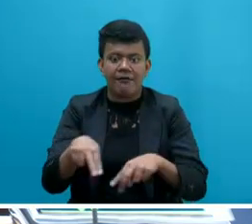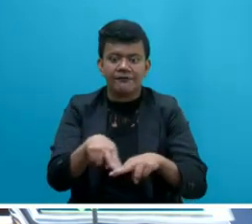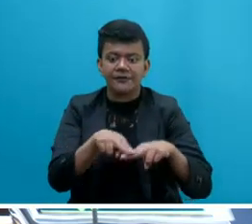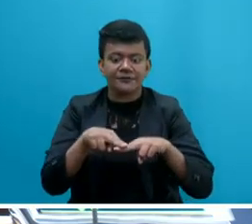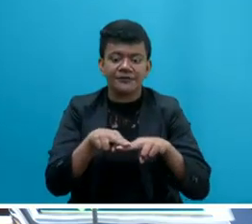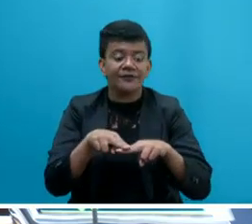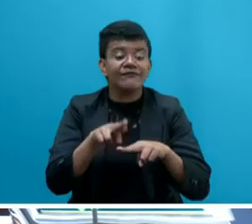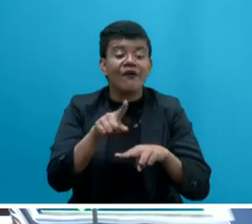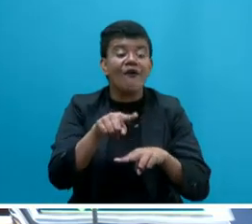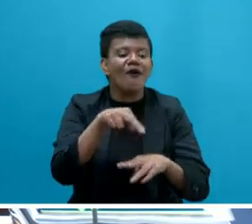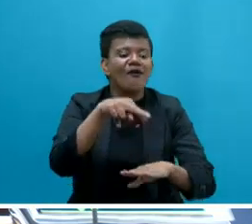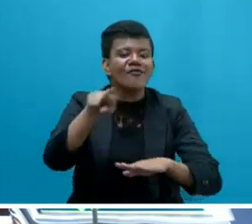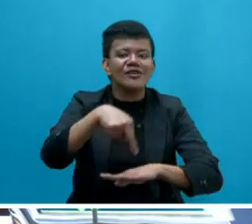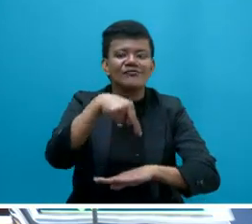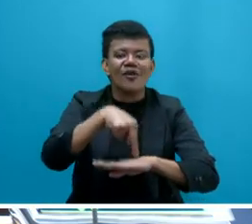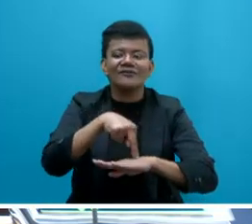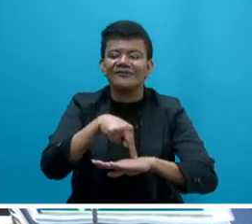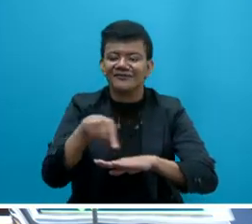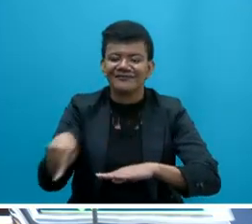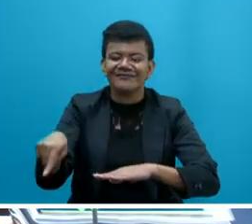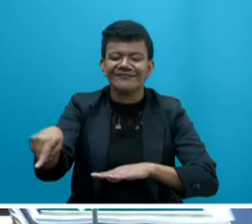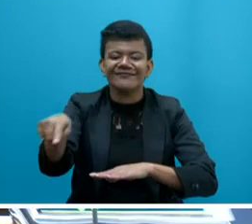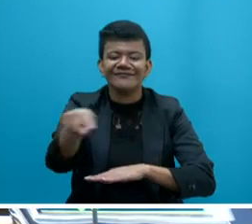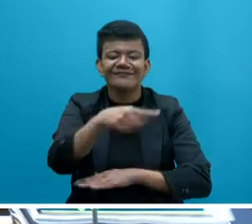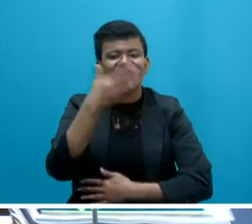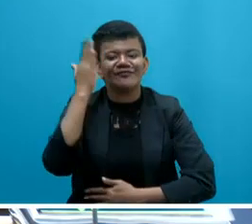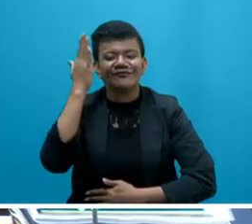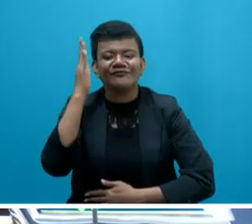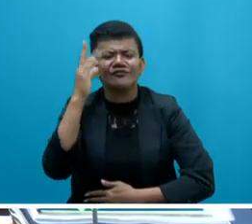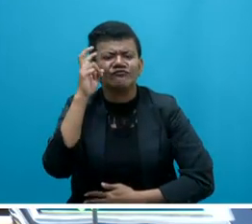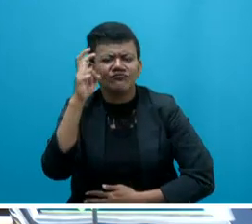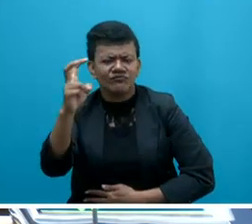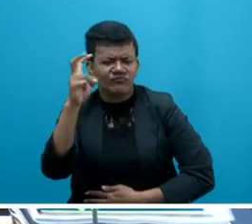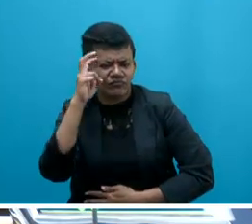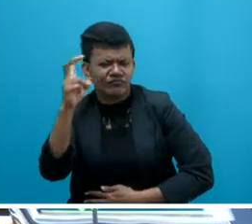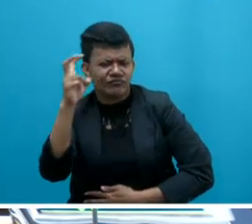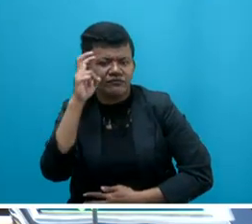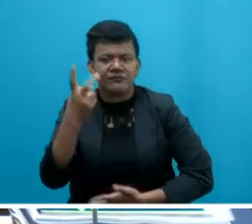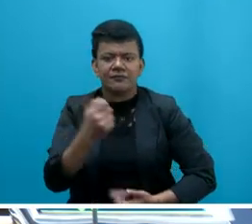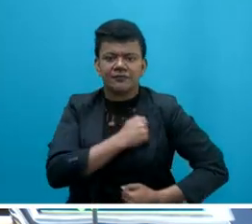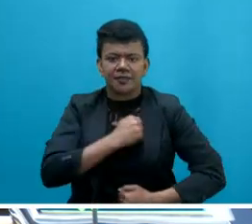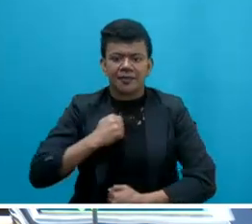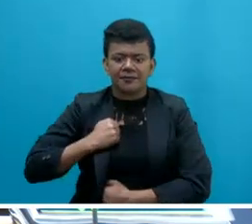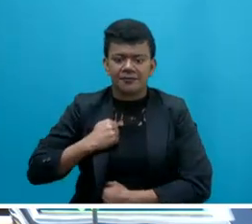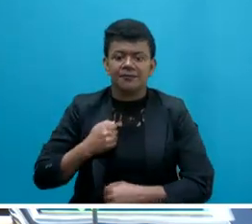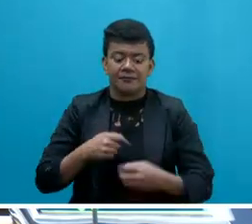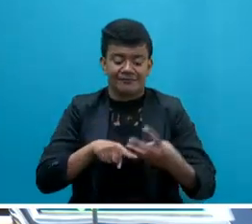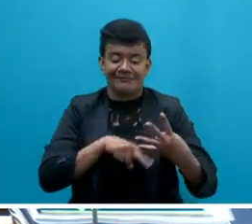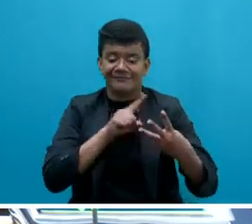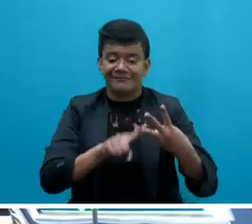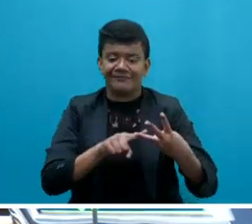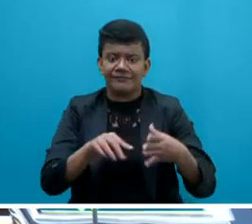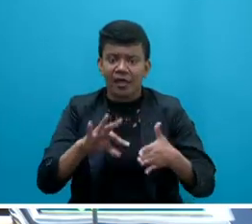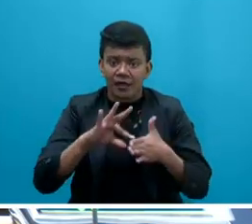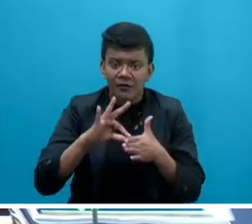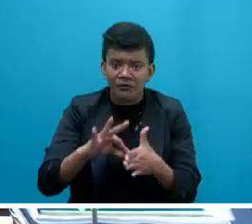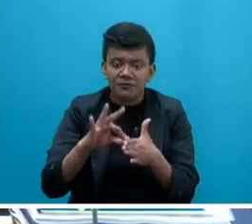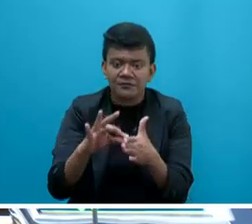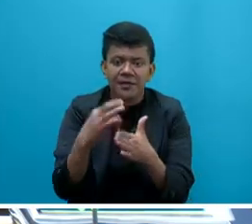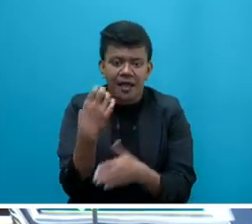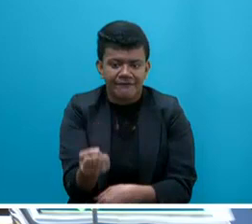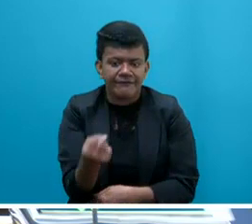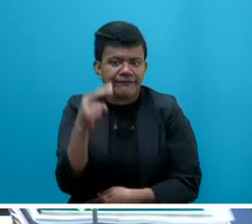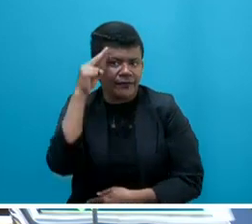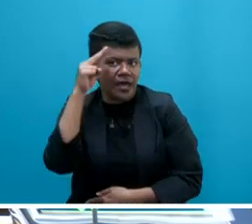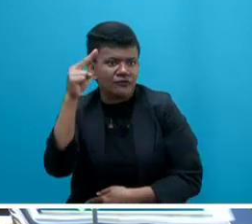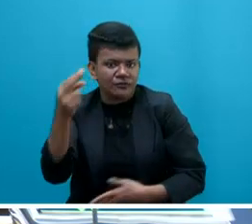Last week, Mr. Speaker, sir, the ministry, in collaboration with Leadership Fiji, conducted a national dialogue on substance abuse